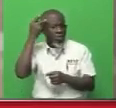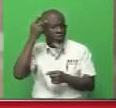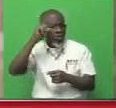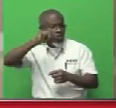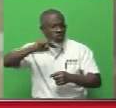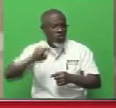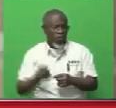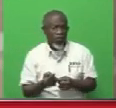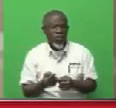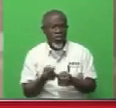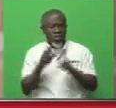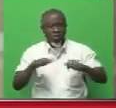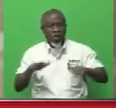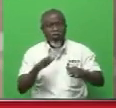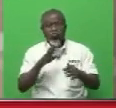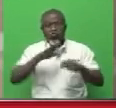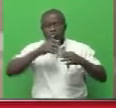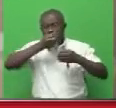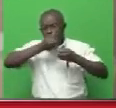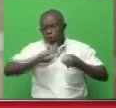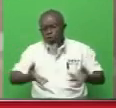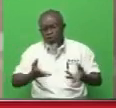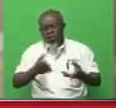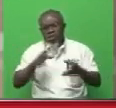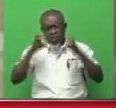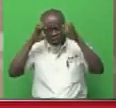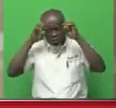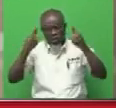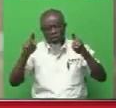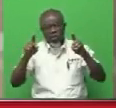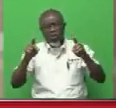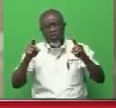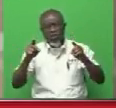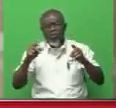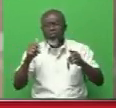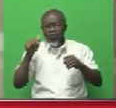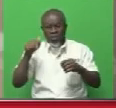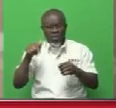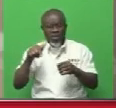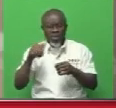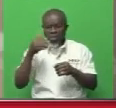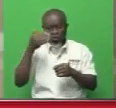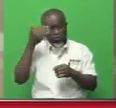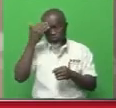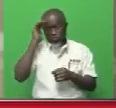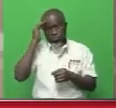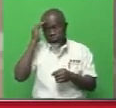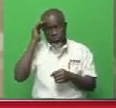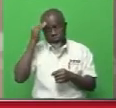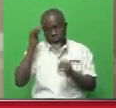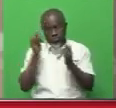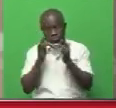lost their educational opportunities during the pandemic, can actually say that they know anything about digital transformation being done by